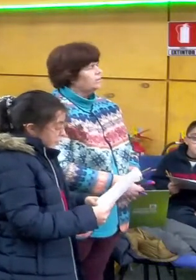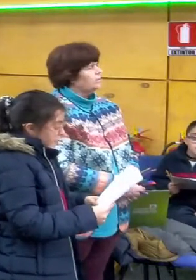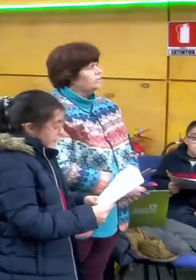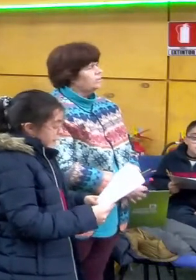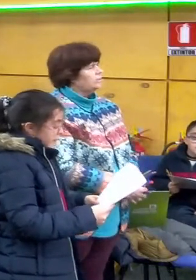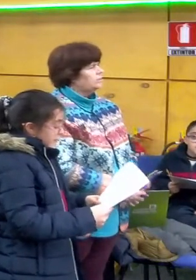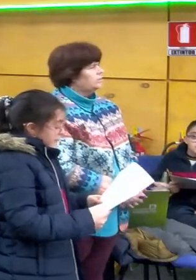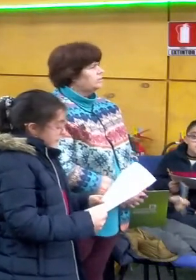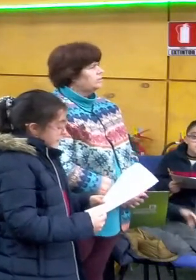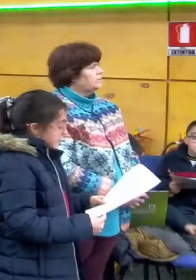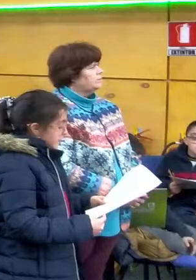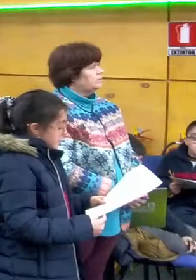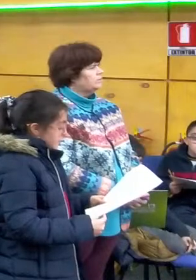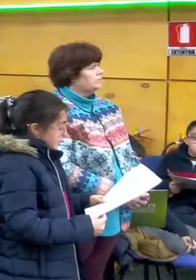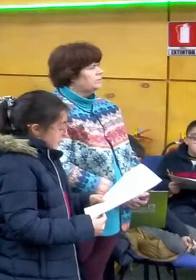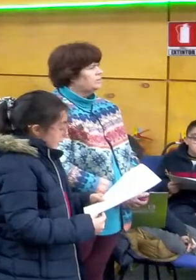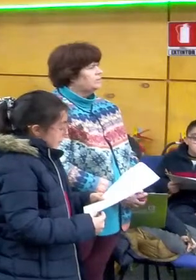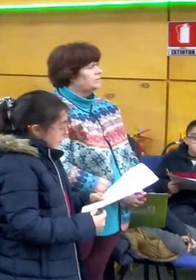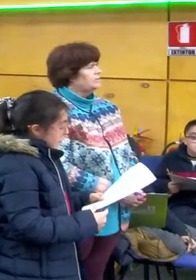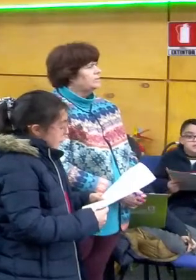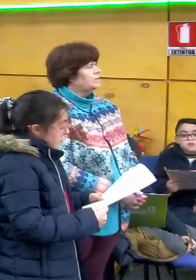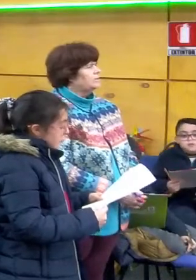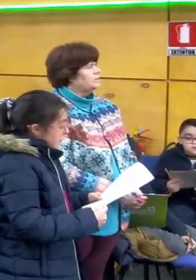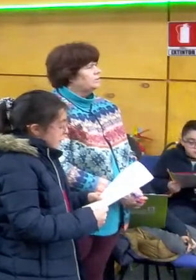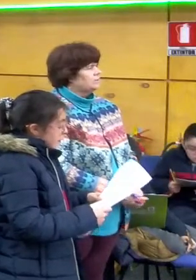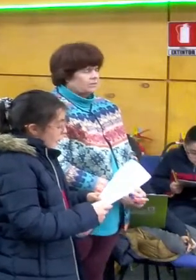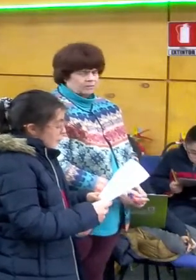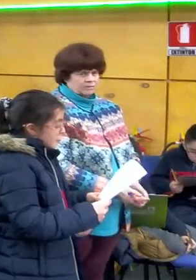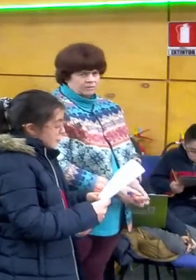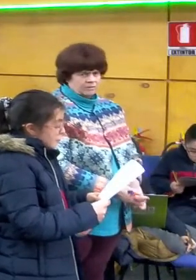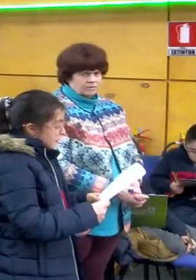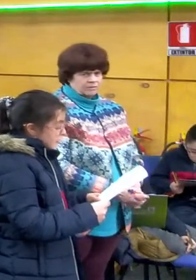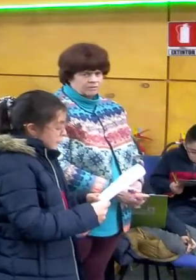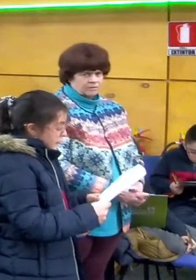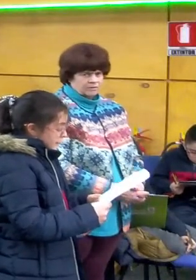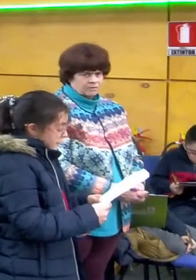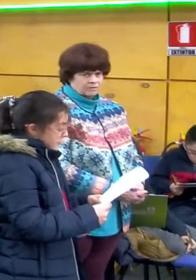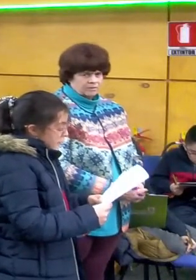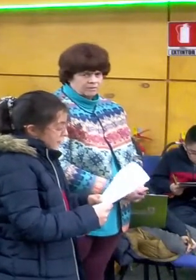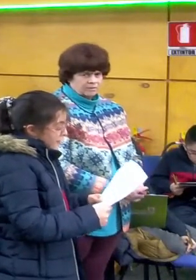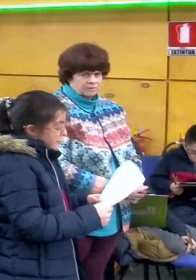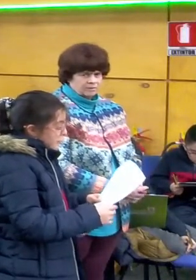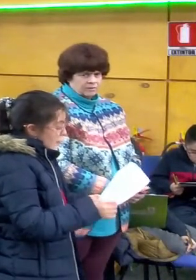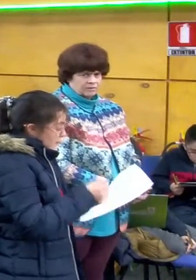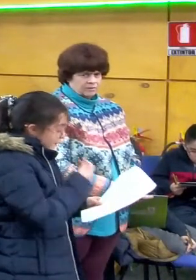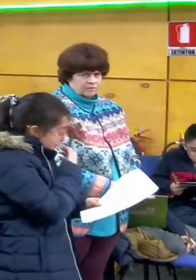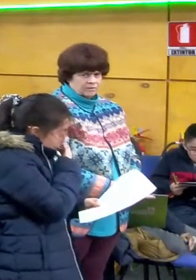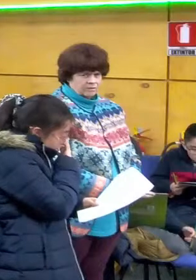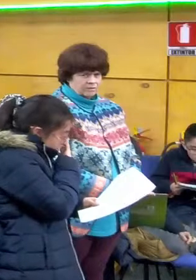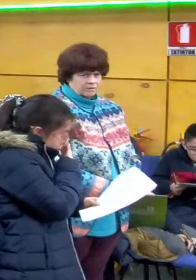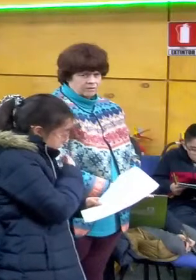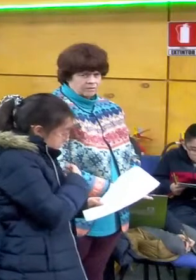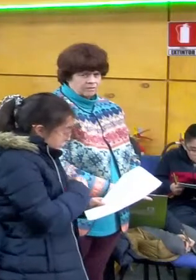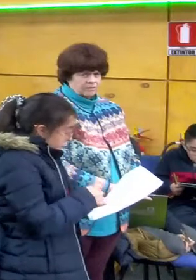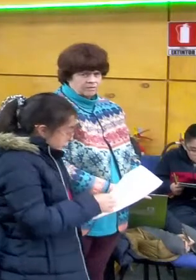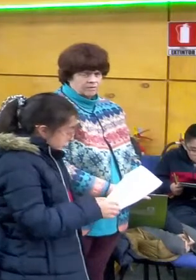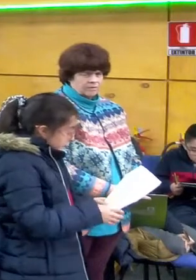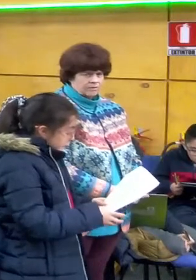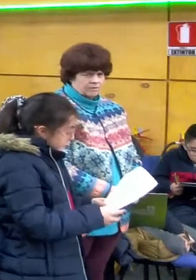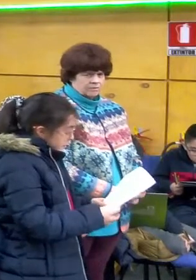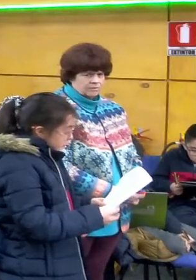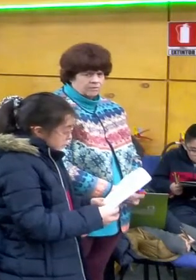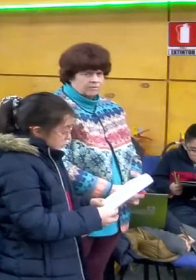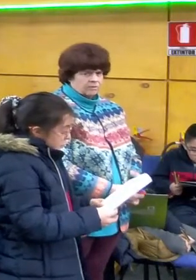Let the rain kiss you. Let the rain beat upon your head with silver little drop. Let the